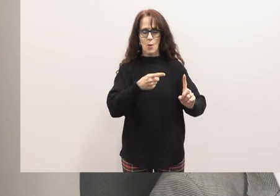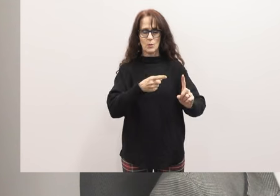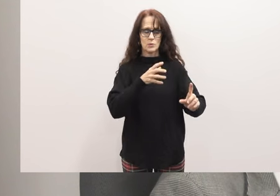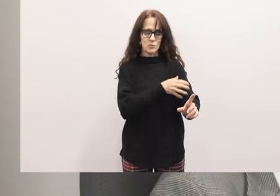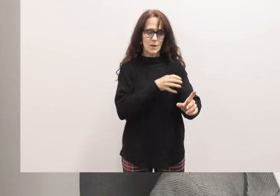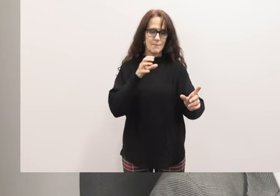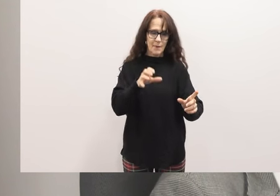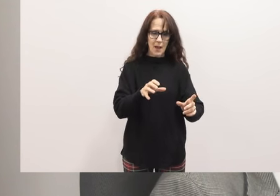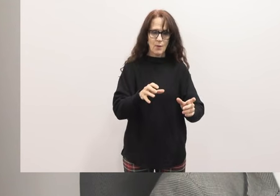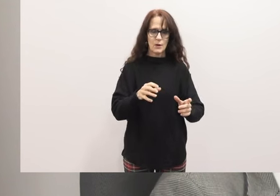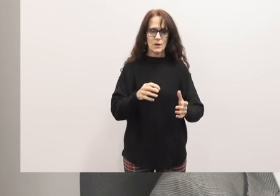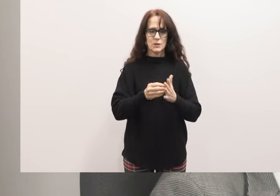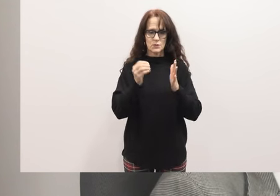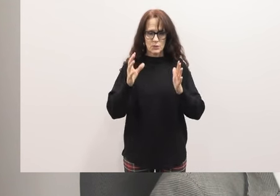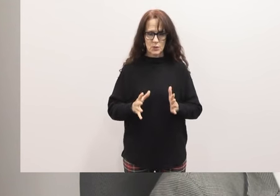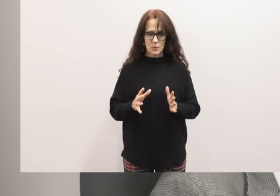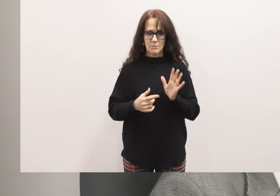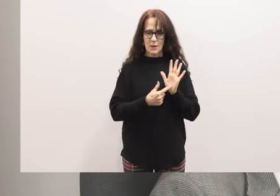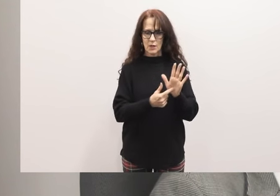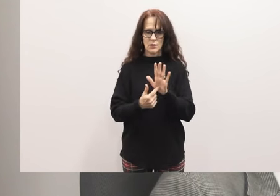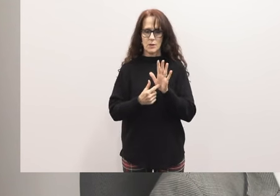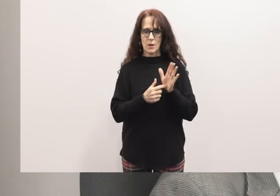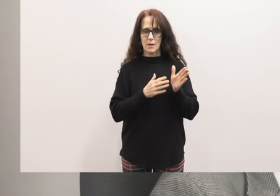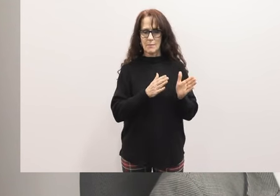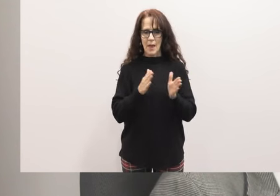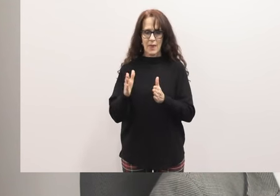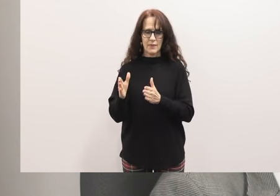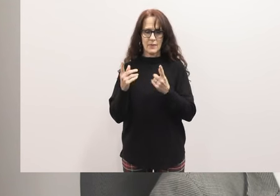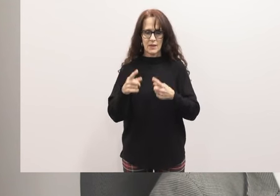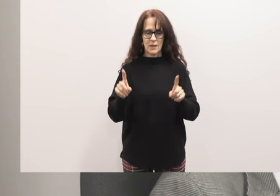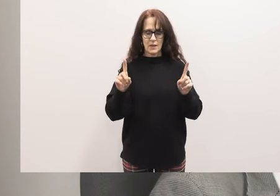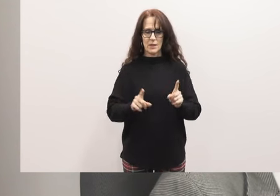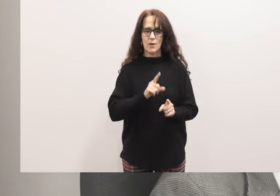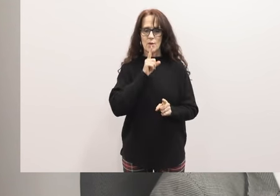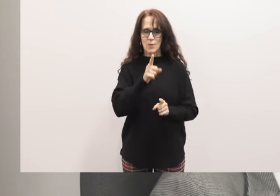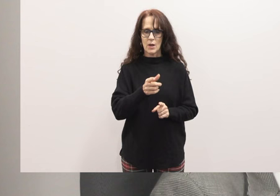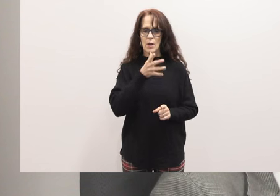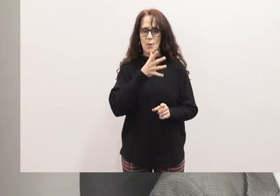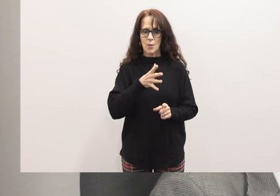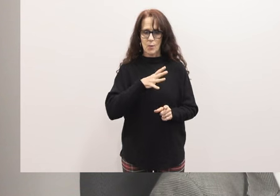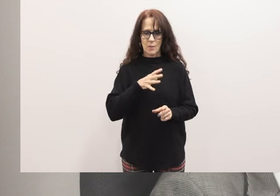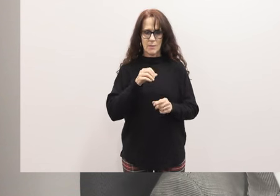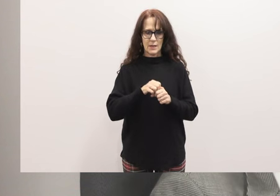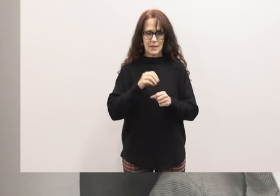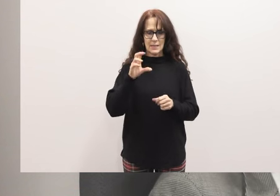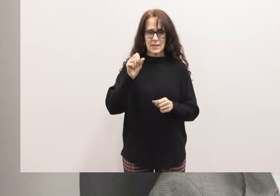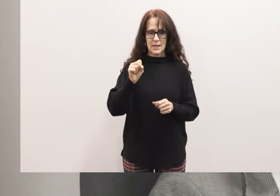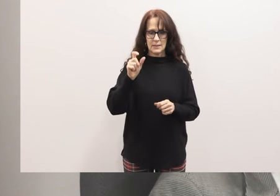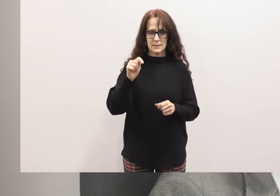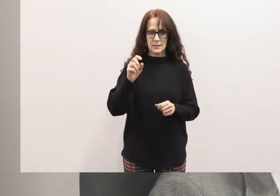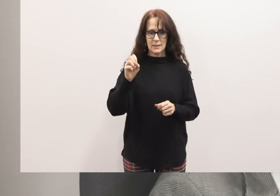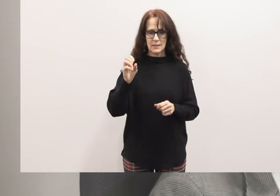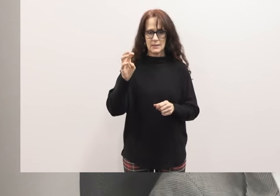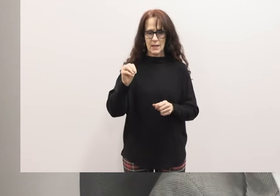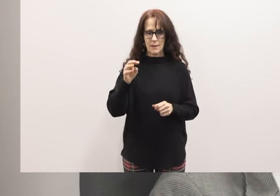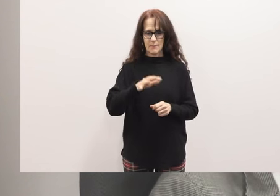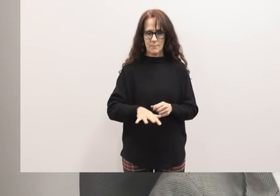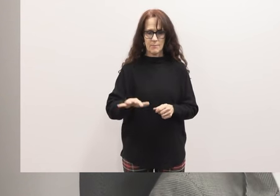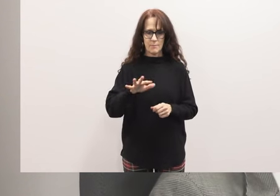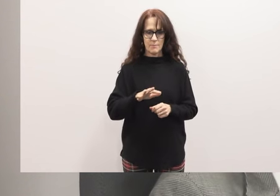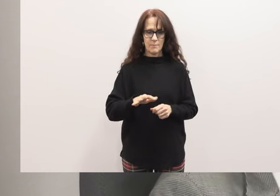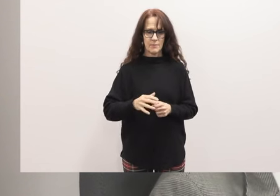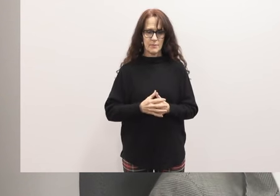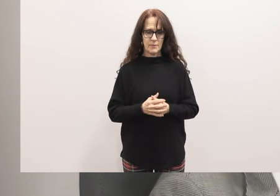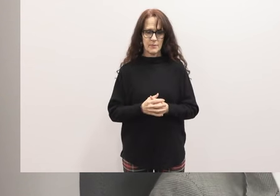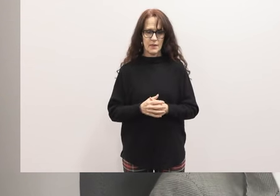students by showcasing paths and achievements of real women in the STEM field. So